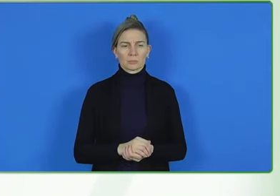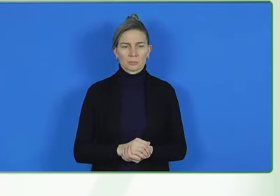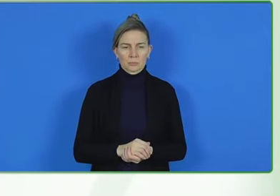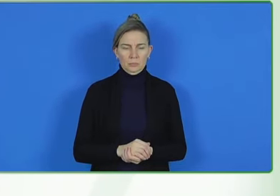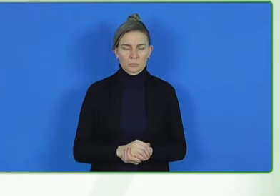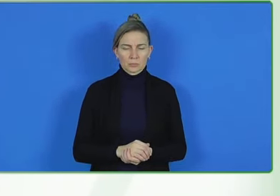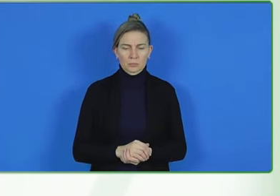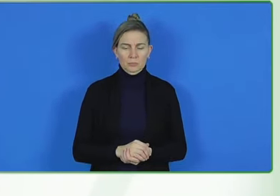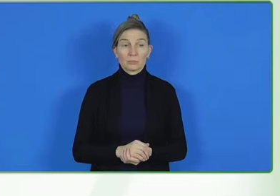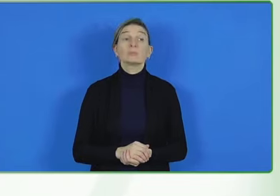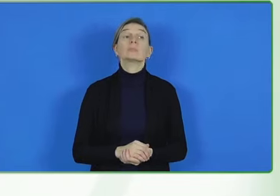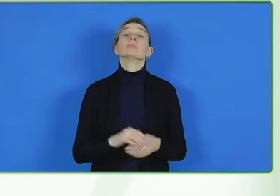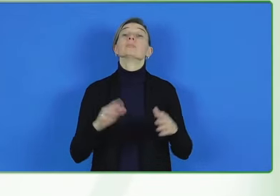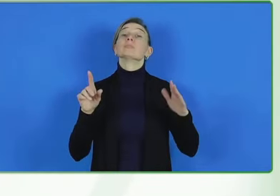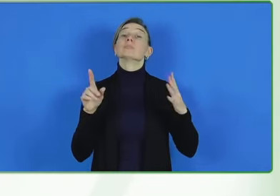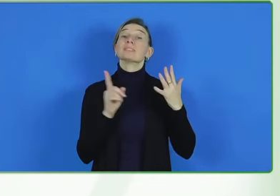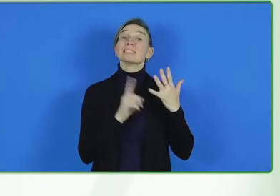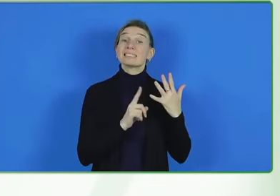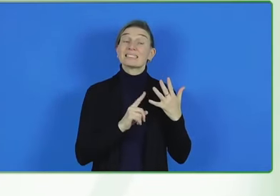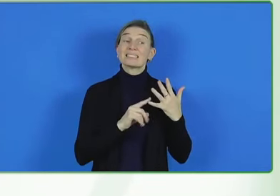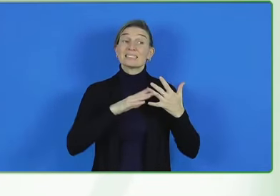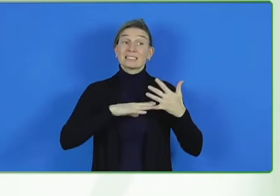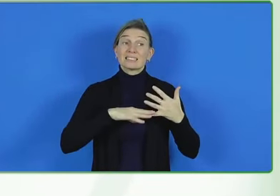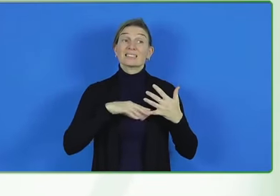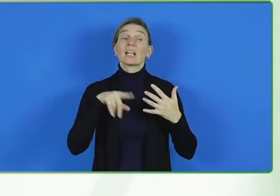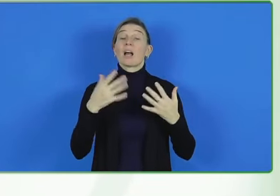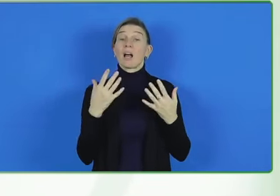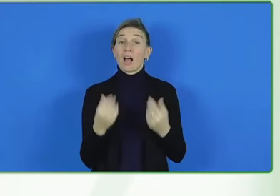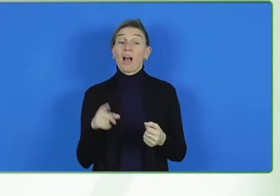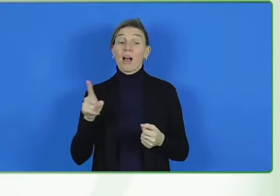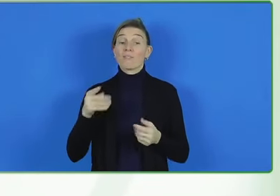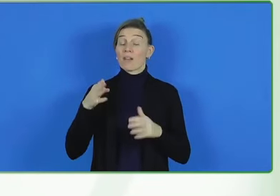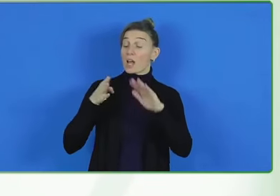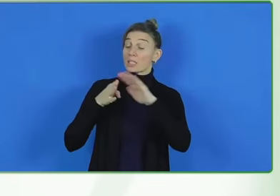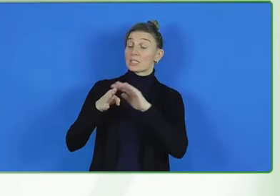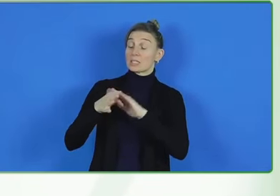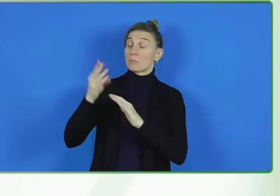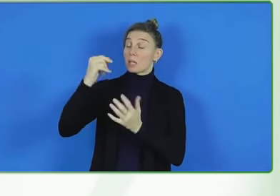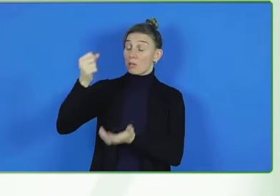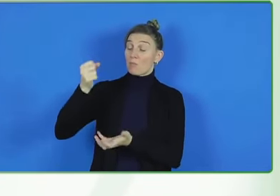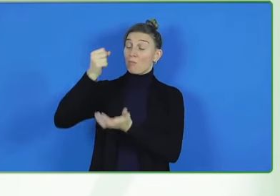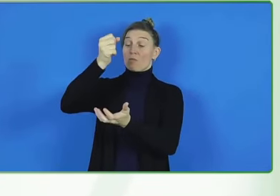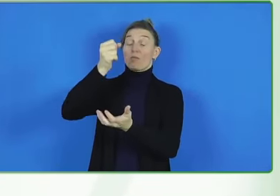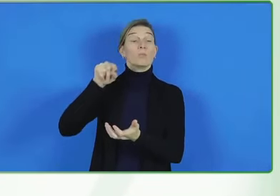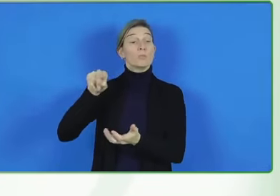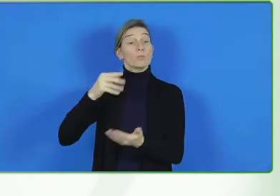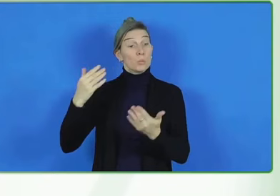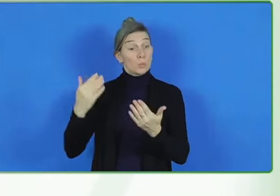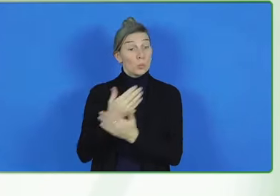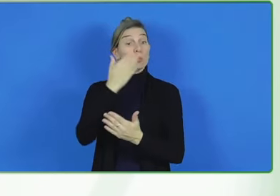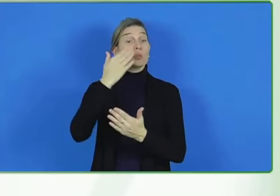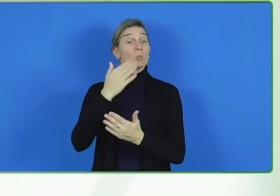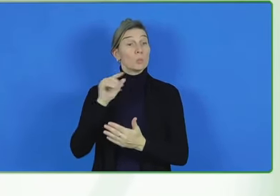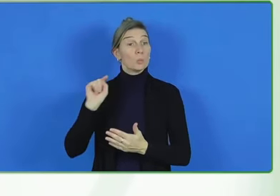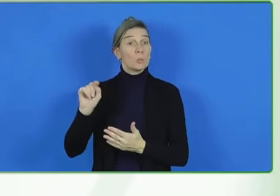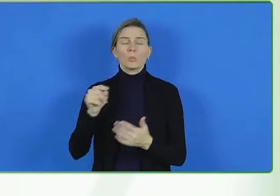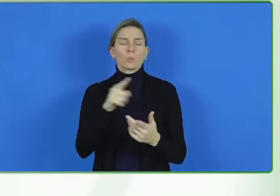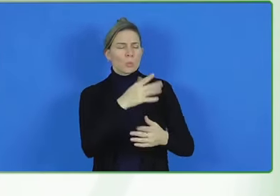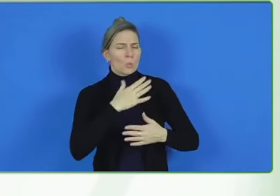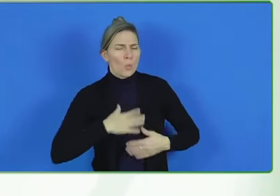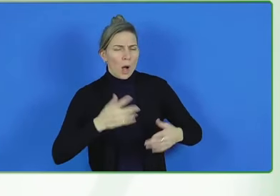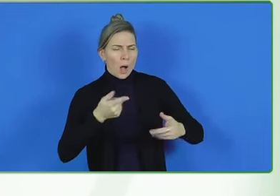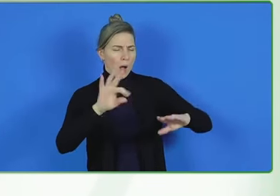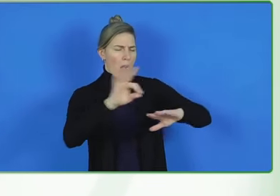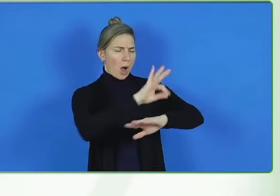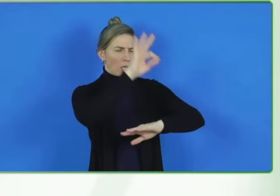Accessibility Fund. It's a new financial instrument which financing architectural changes, for example,